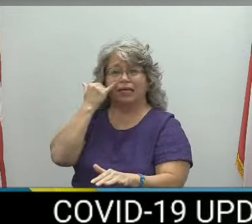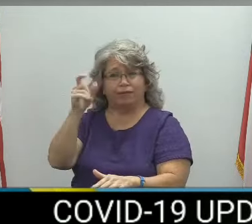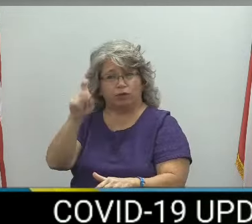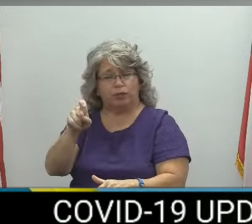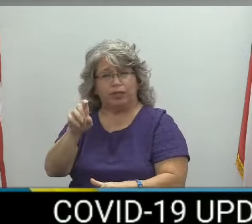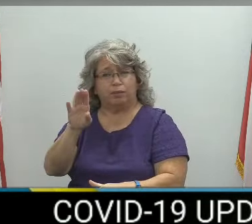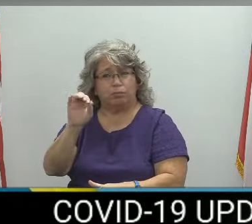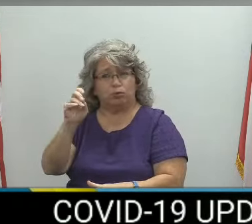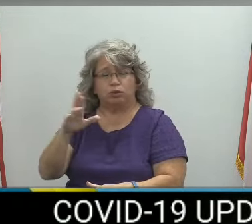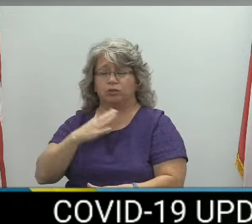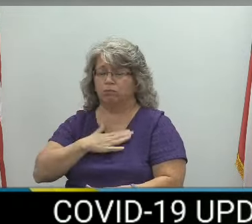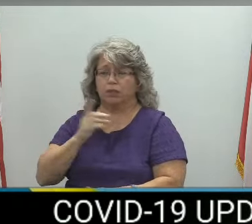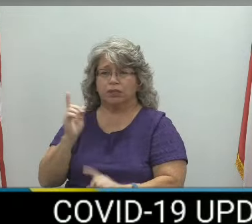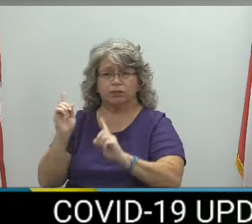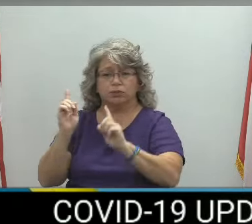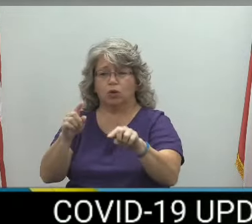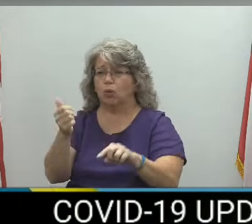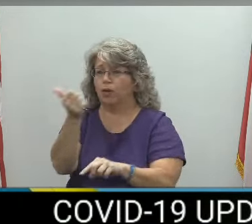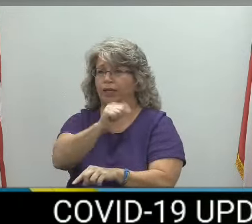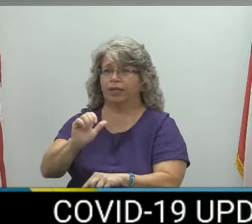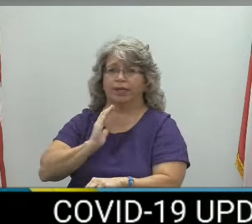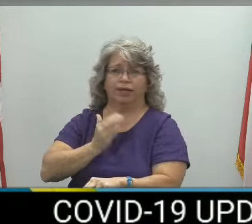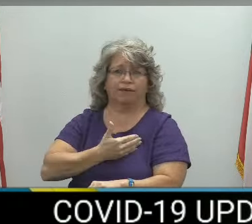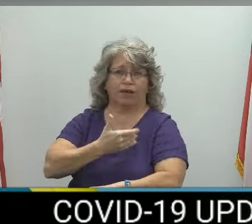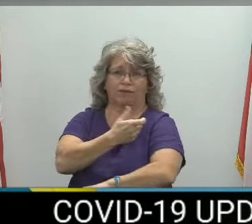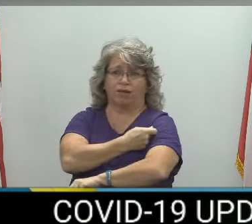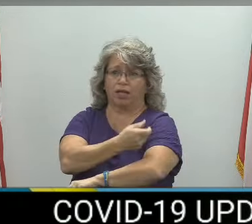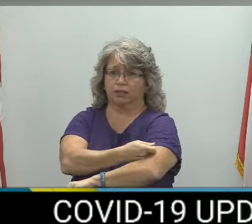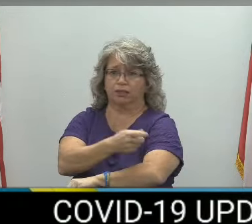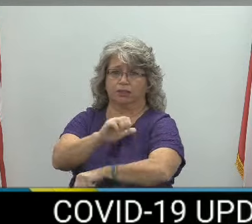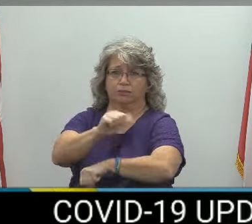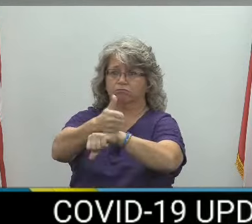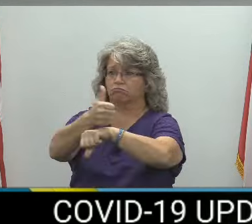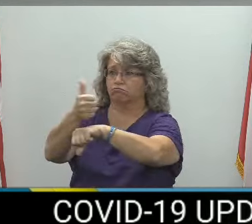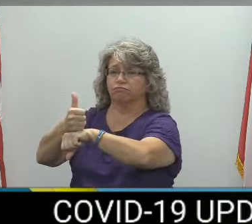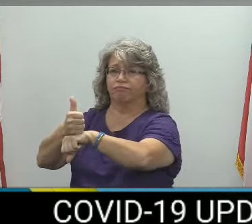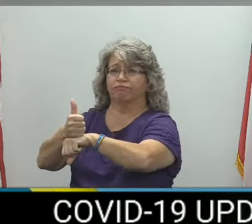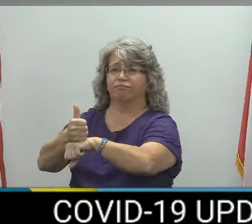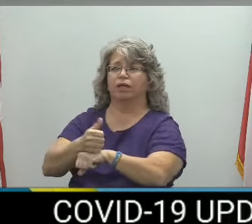any of our vaccination sites, so we can get you taken care of. And it's 5 months